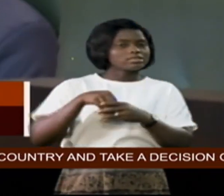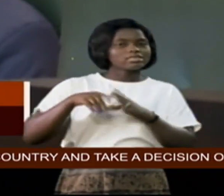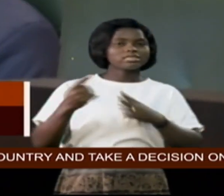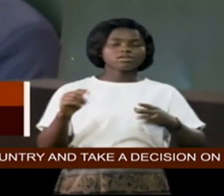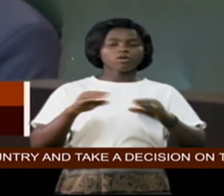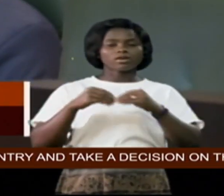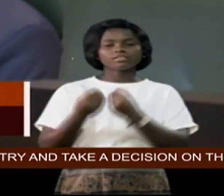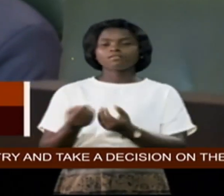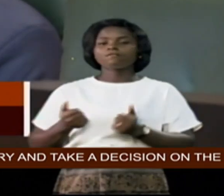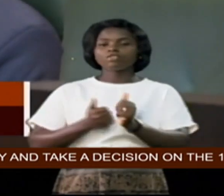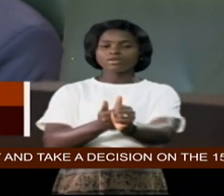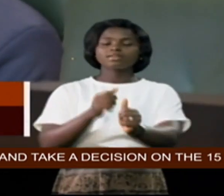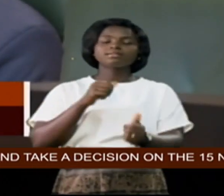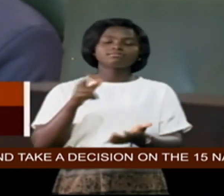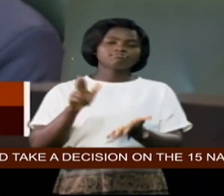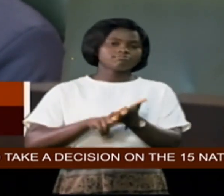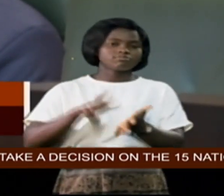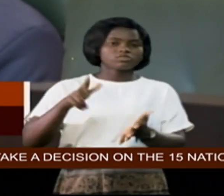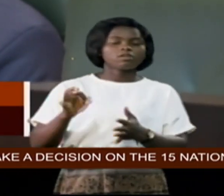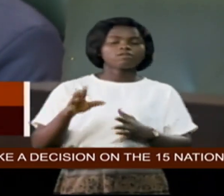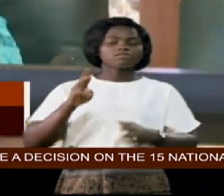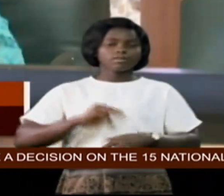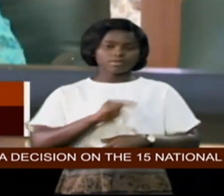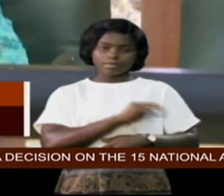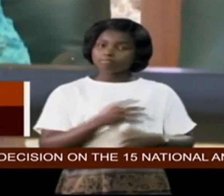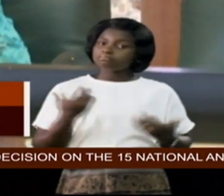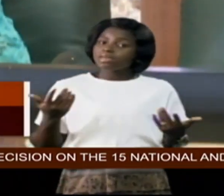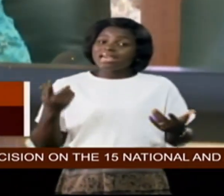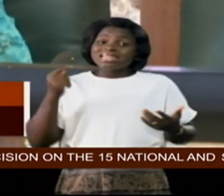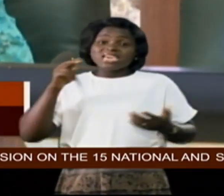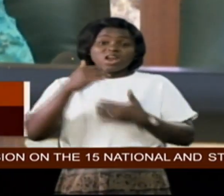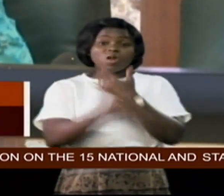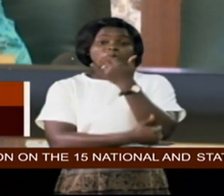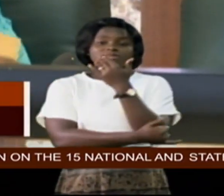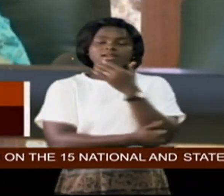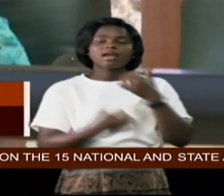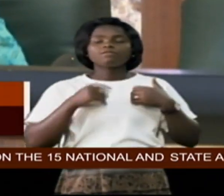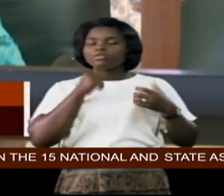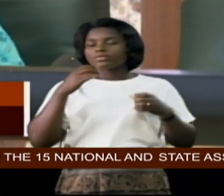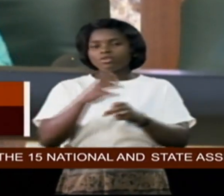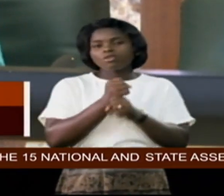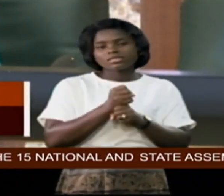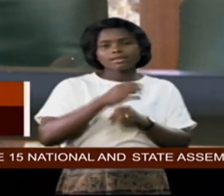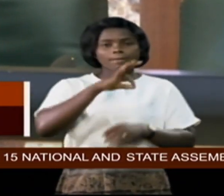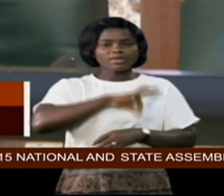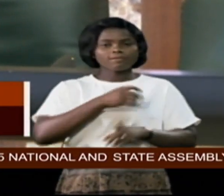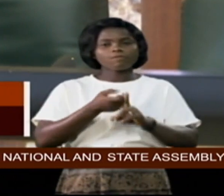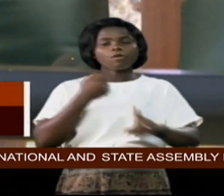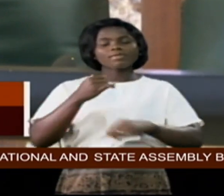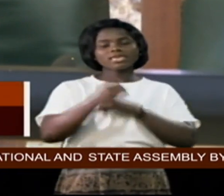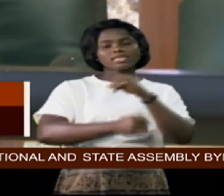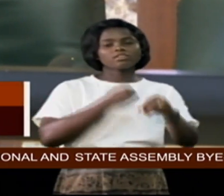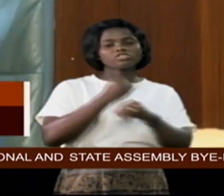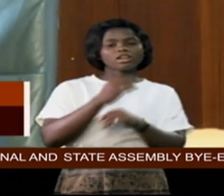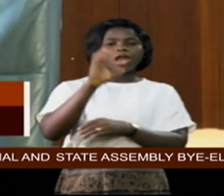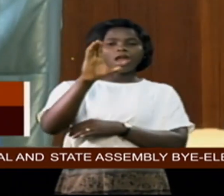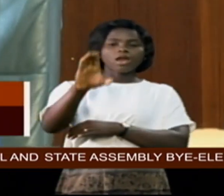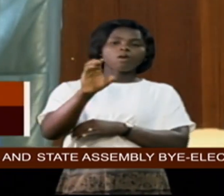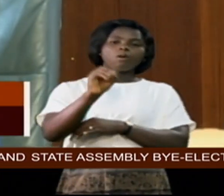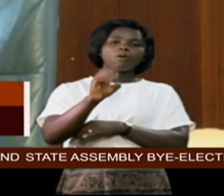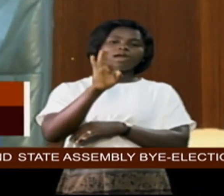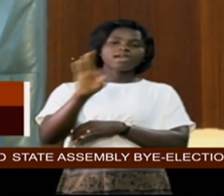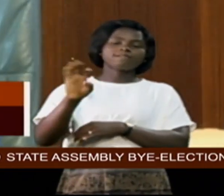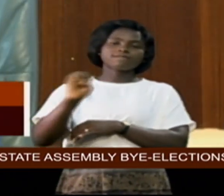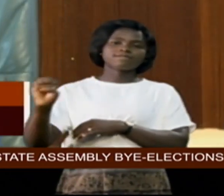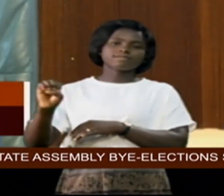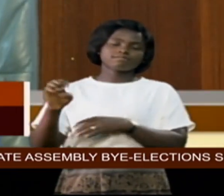membership. Consequently, the country has not been getting the benefits derivable from the International Coffee Organization. Now that